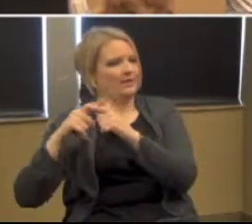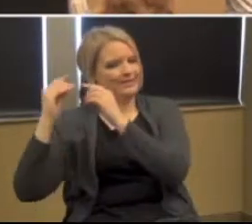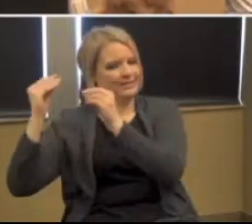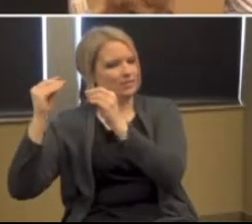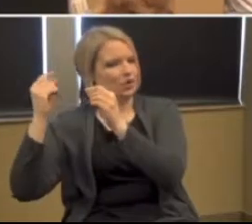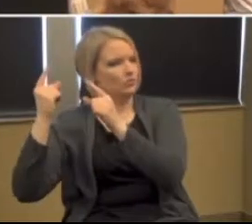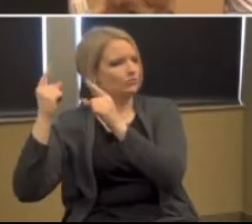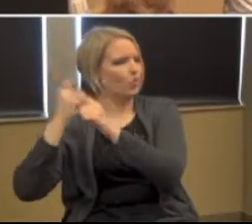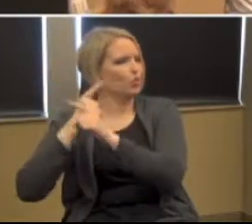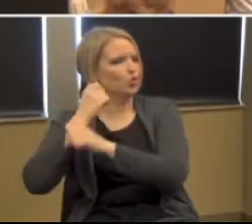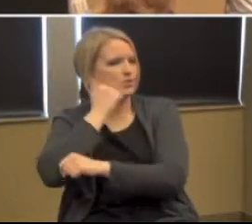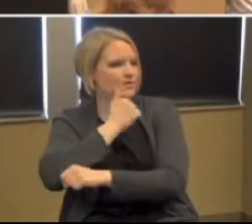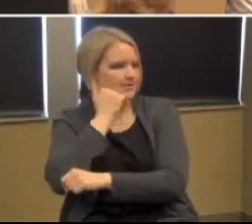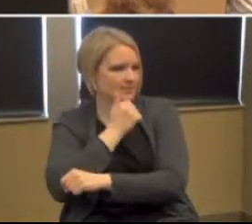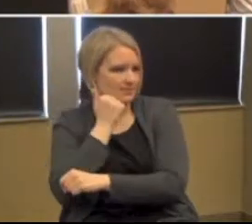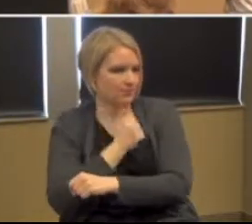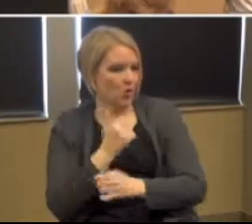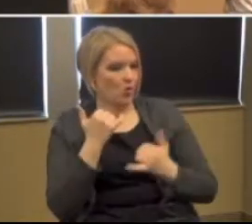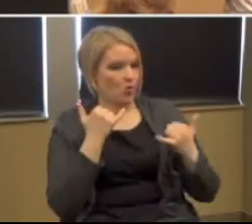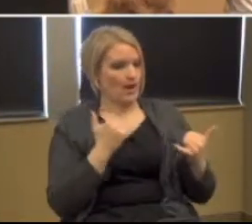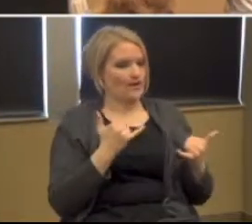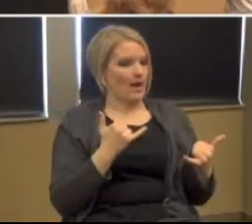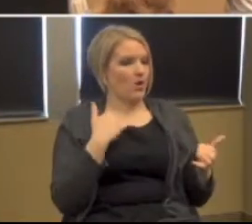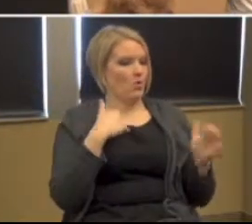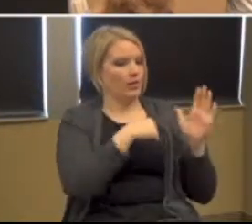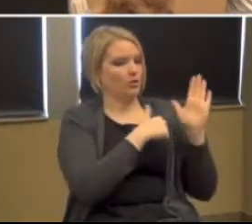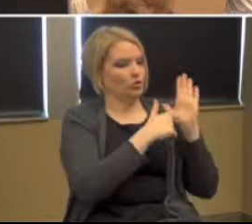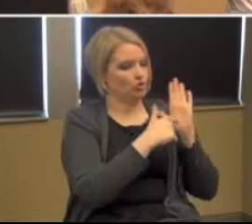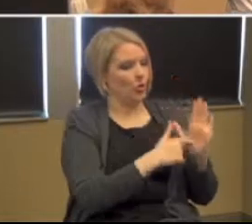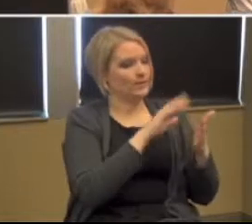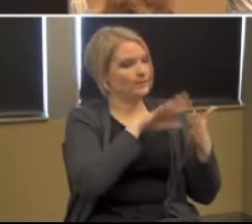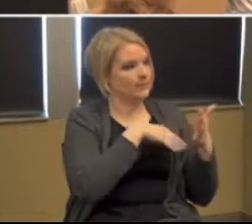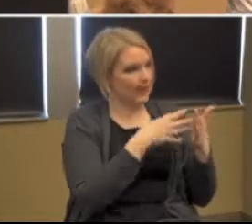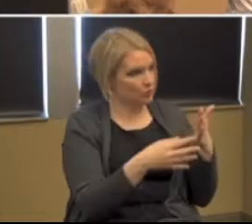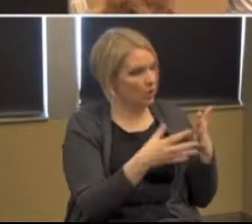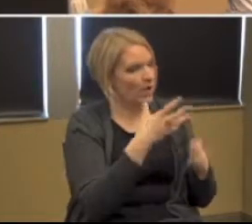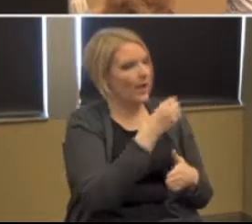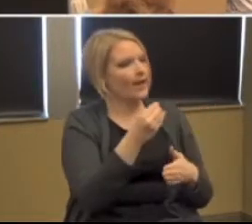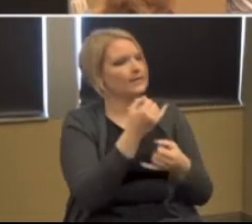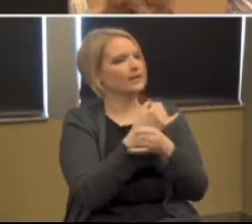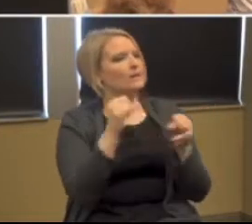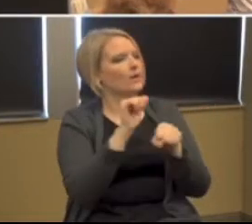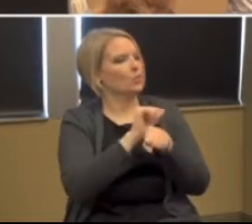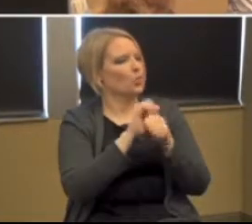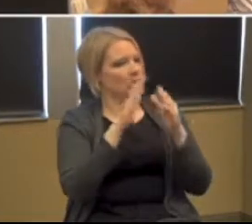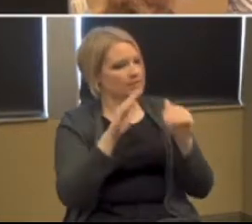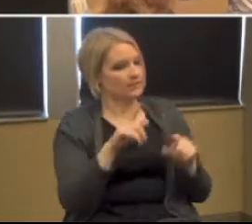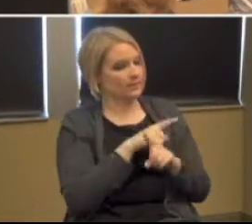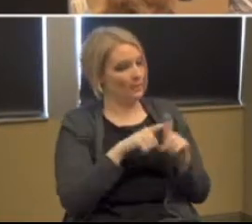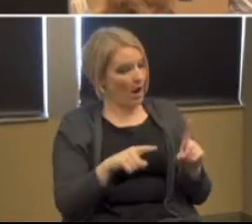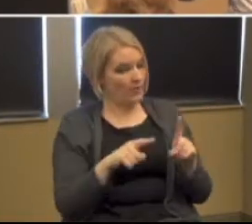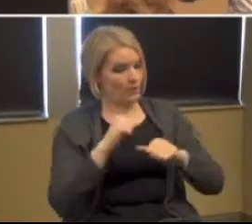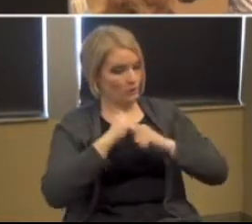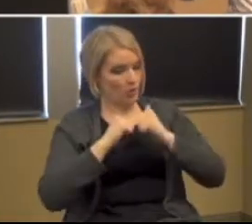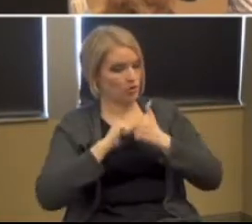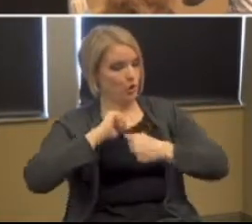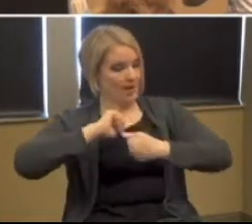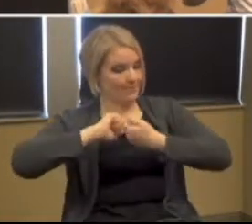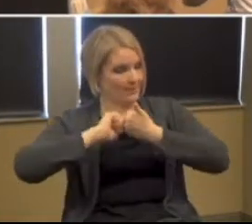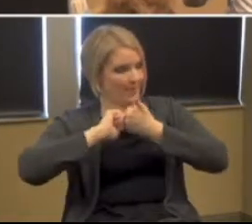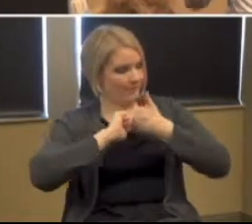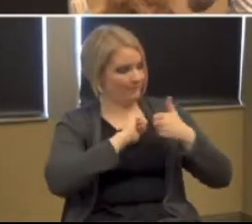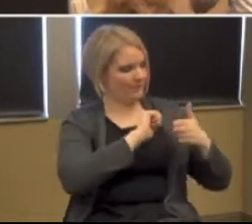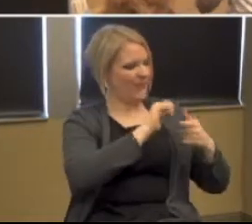teaching routines. And so we're today highlighting the schedule component and the independent work systems, but the structure of how you set